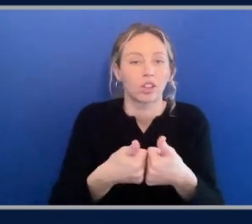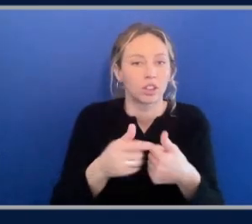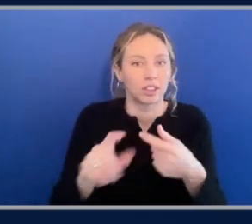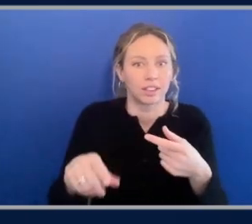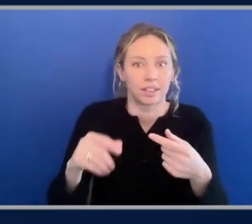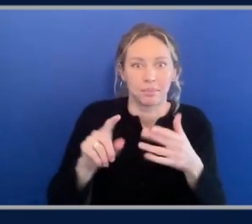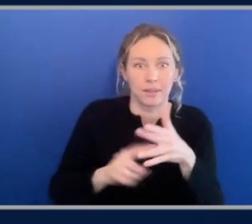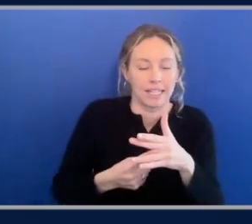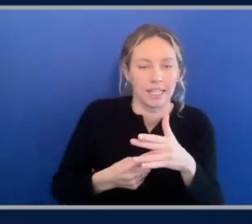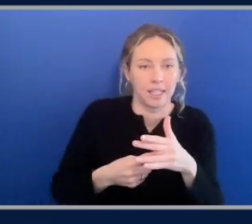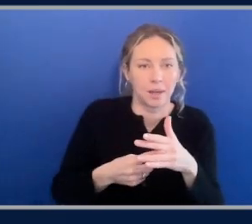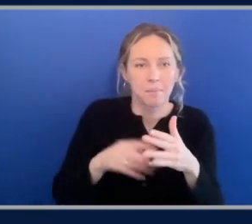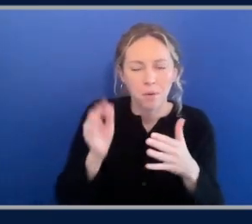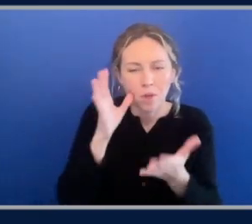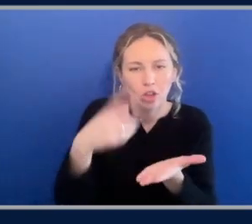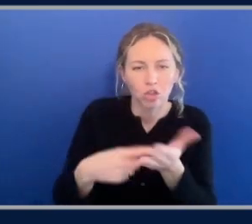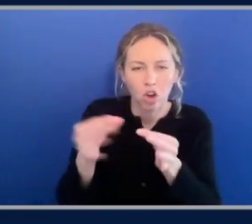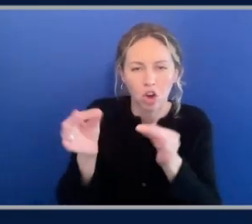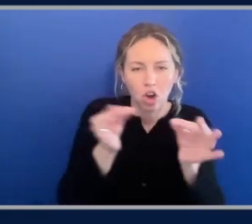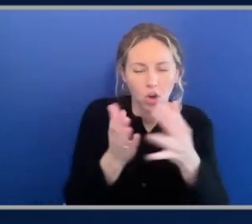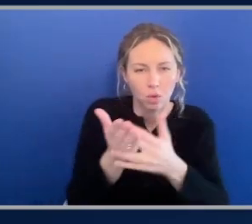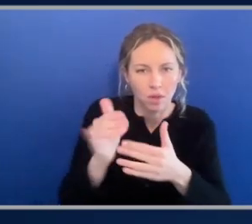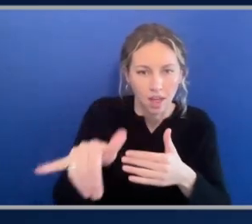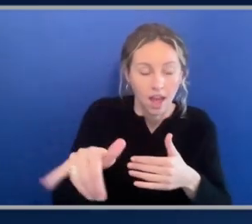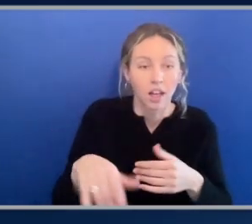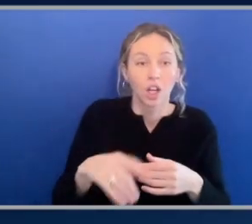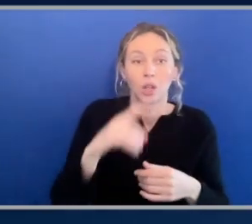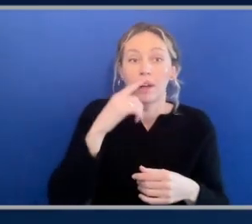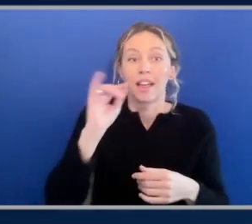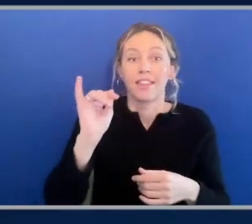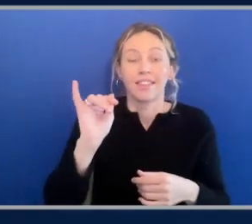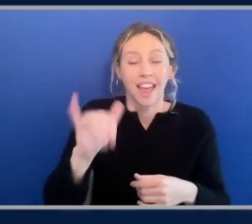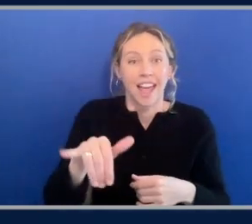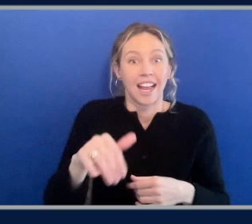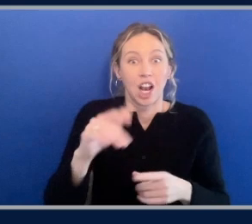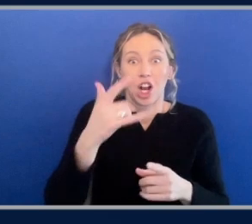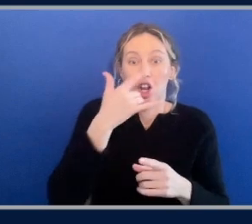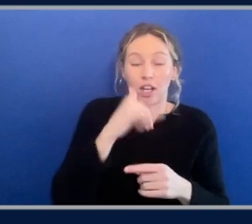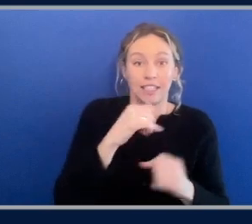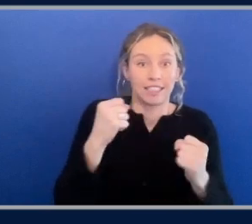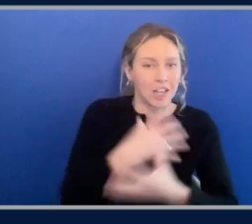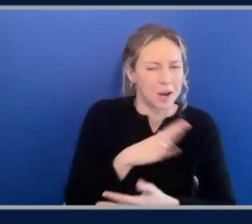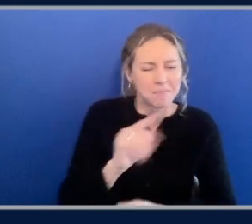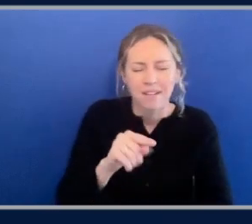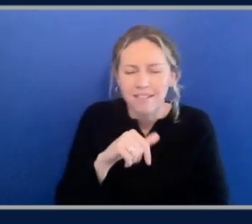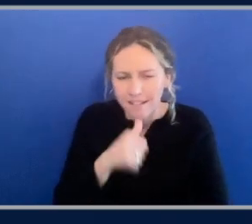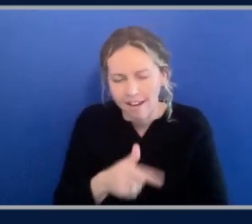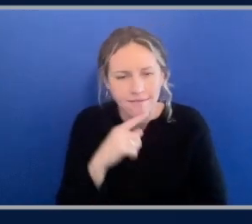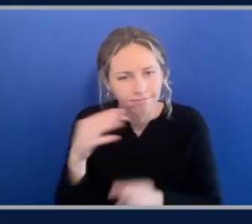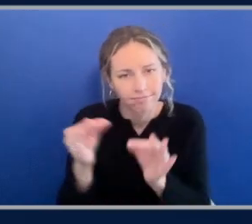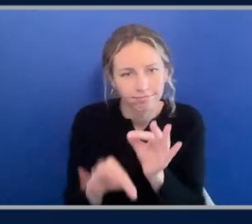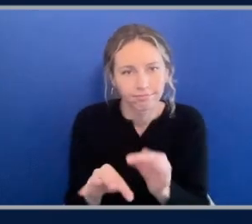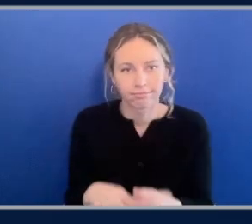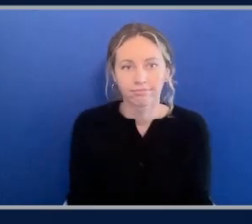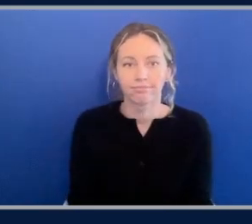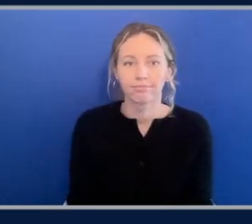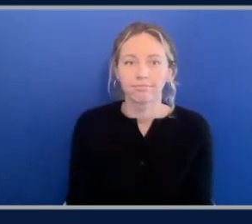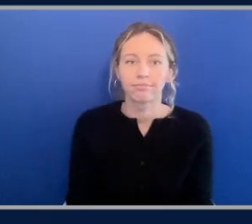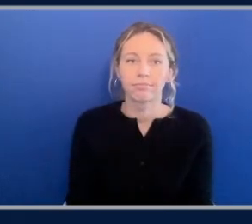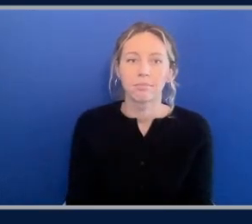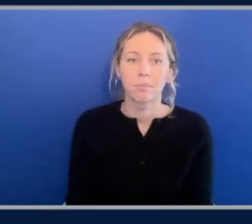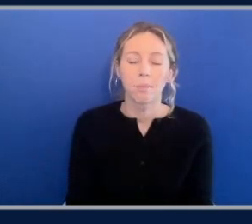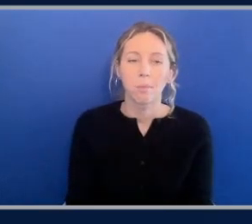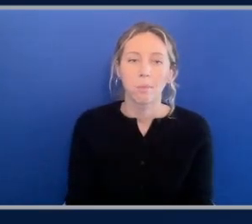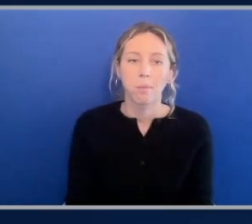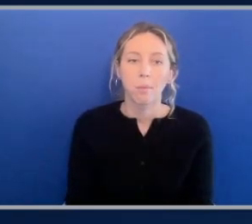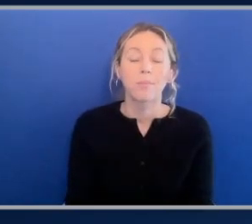Well, let's talk through it, because I think the bark is worse than the bite here, Darko. Exactly. This is a really exciting, really easy thing to do. What we're going to do is just define a